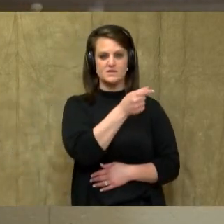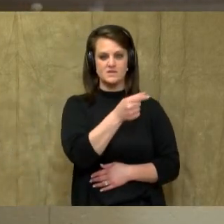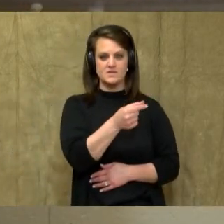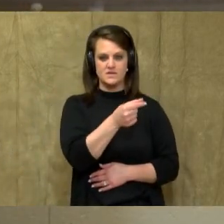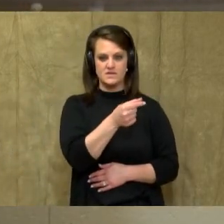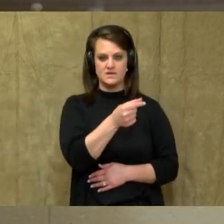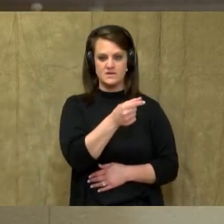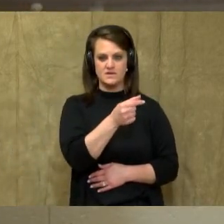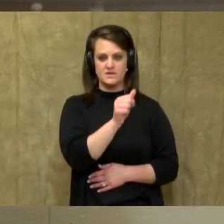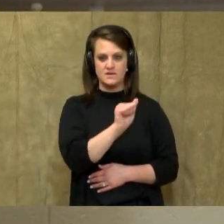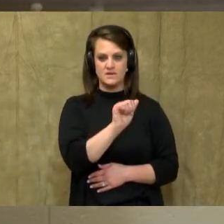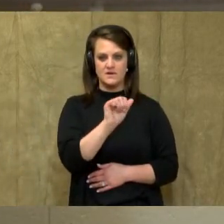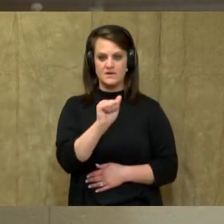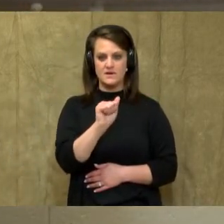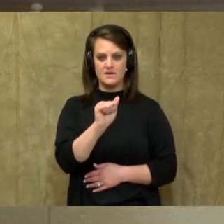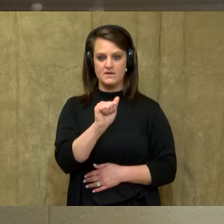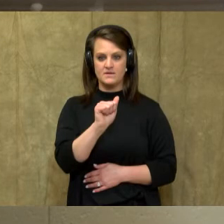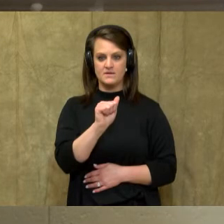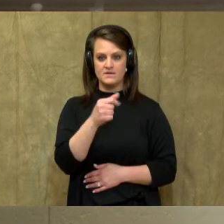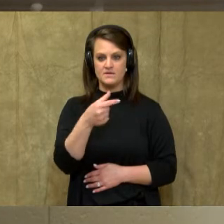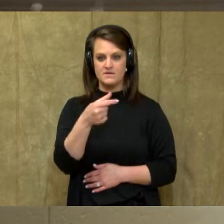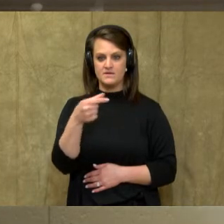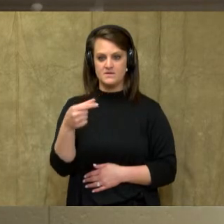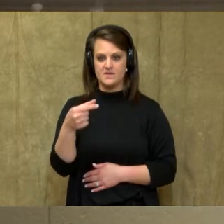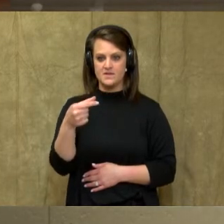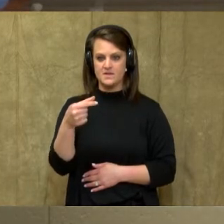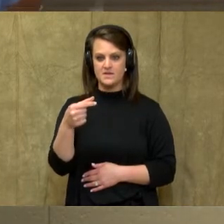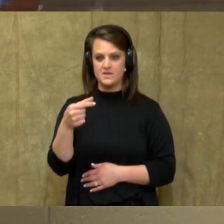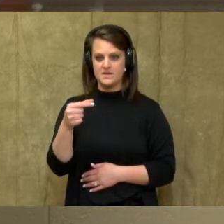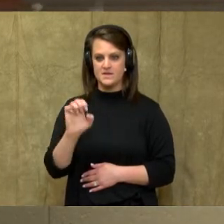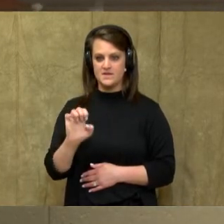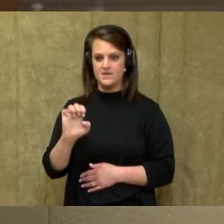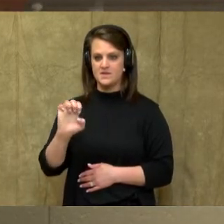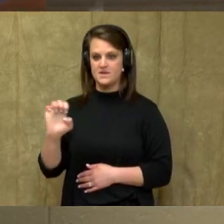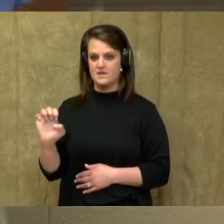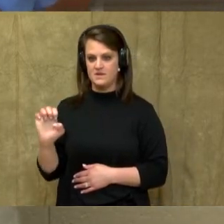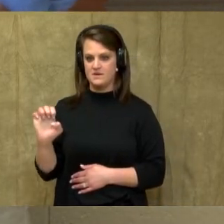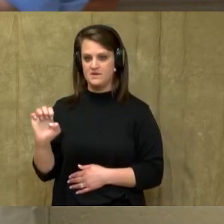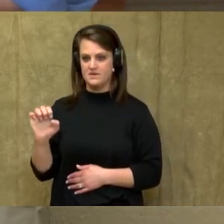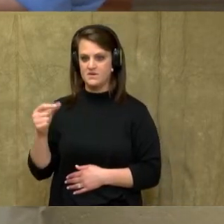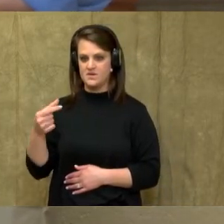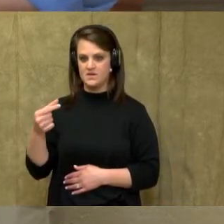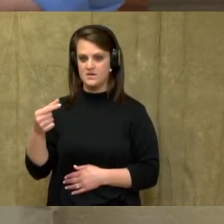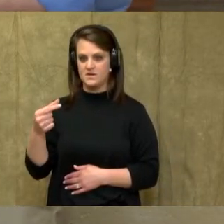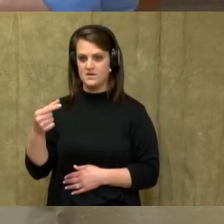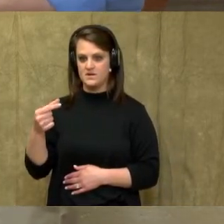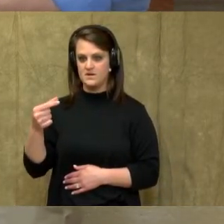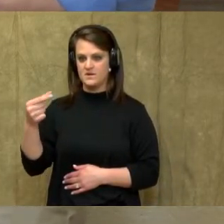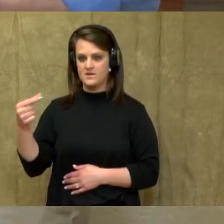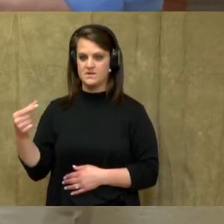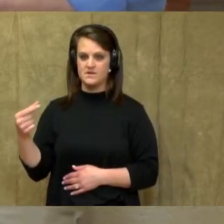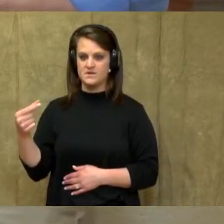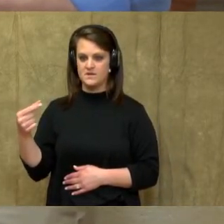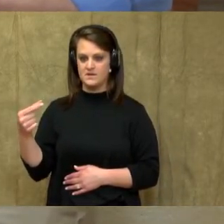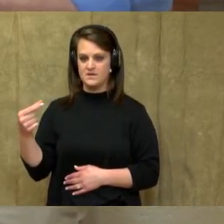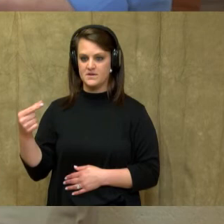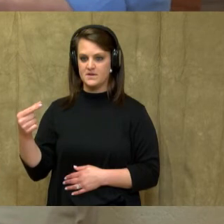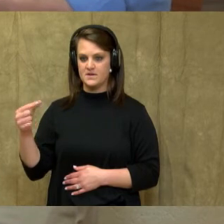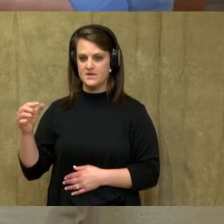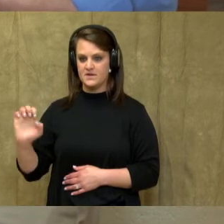G, G, A, G, G, E, E, G,